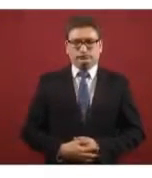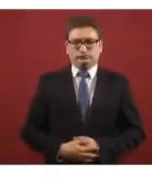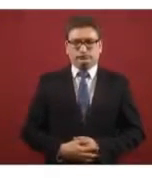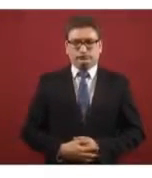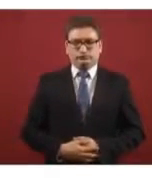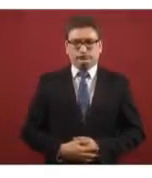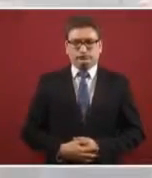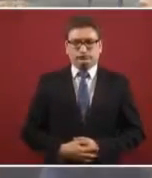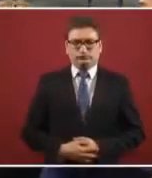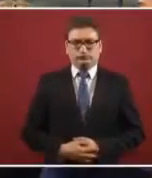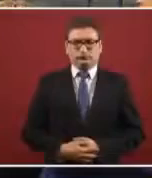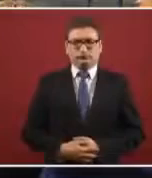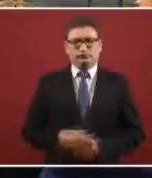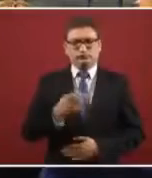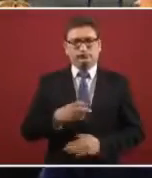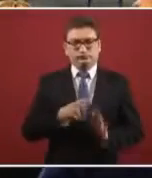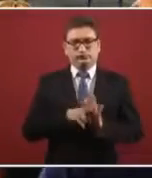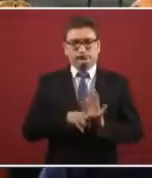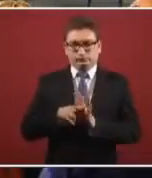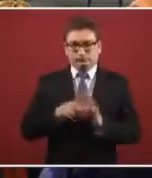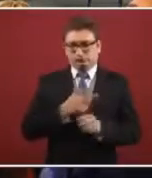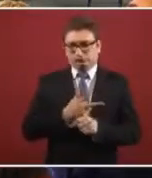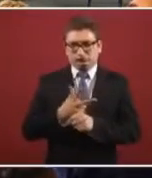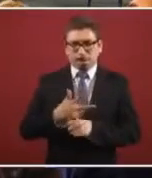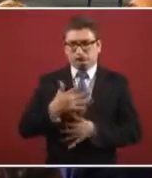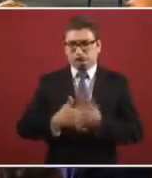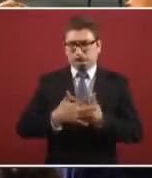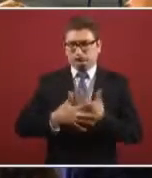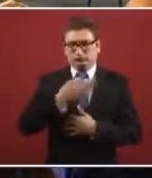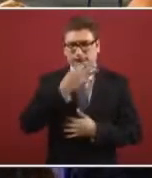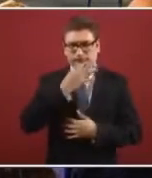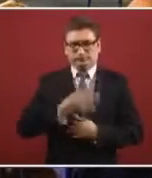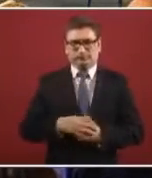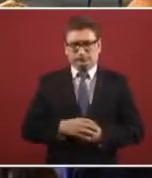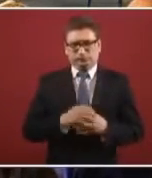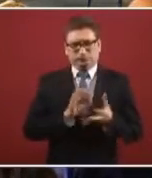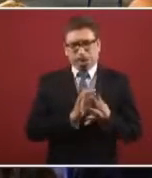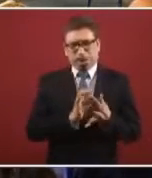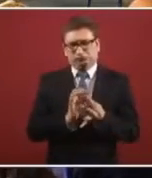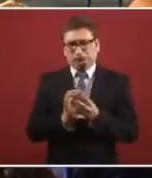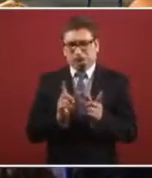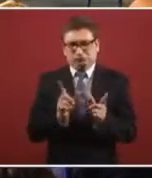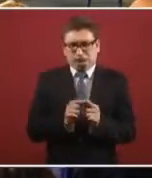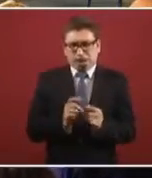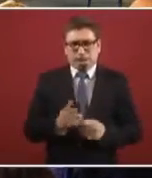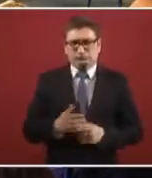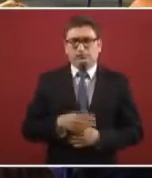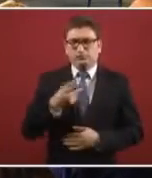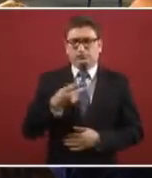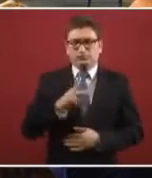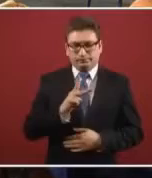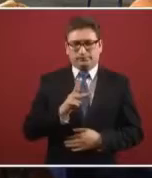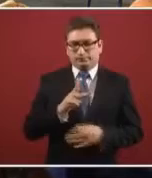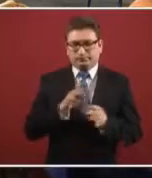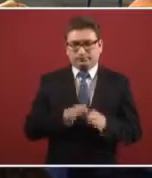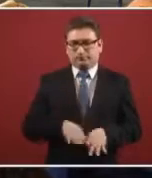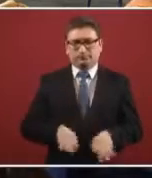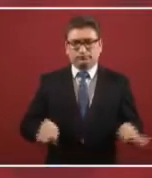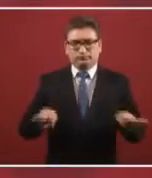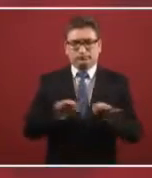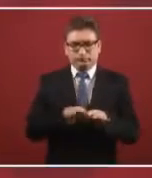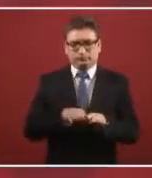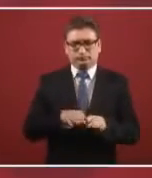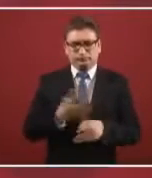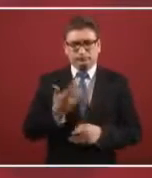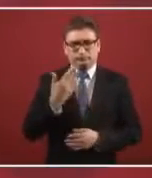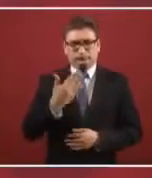Commission for the Truth, and Access to Justice. Es una muy apretada síntesis. It's pero a creo very que da cuenta brief puntual, synthesis